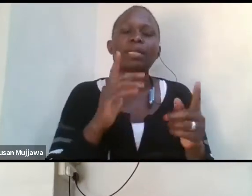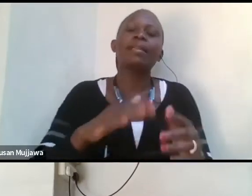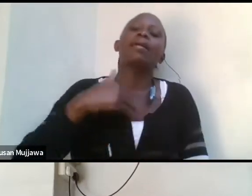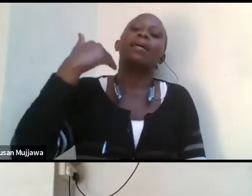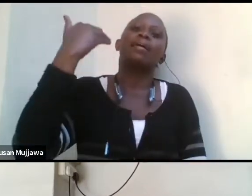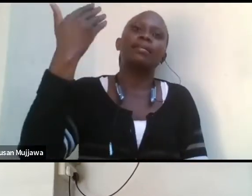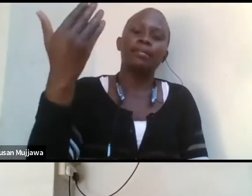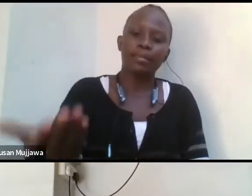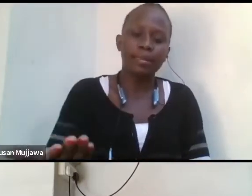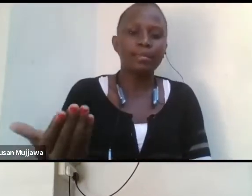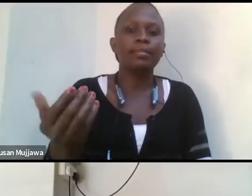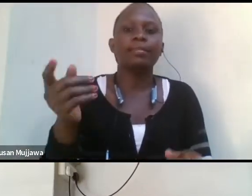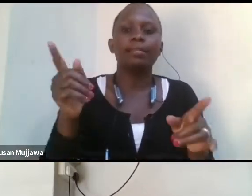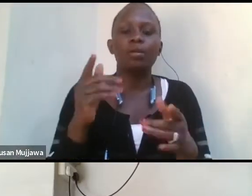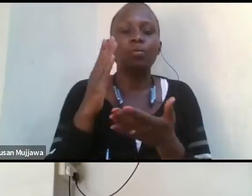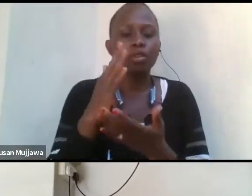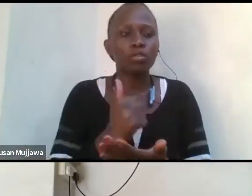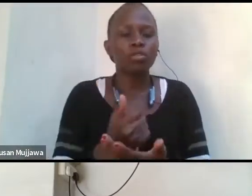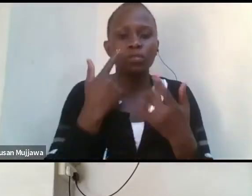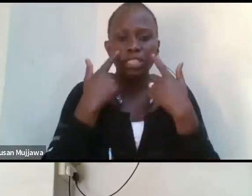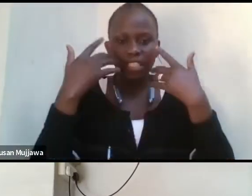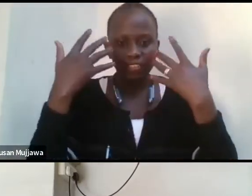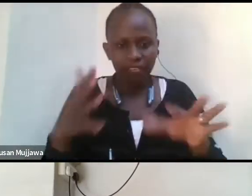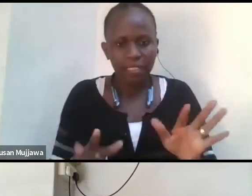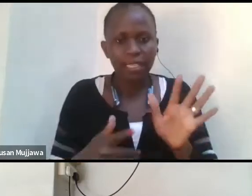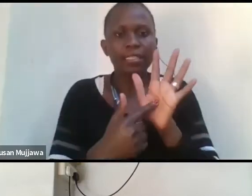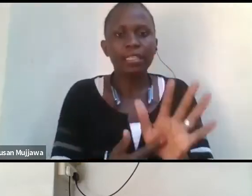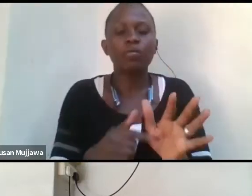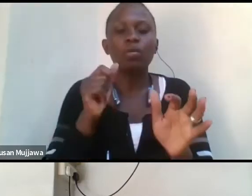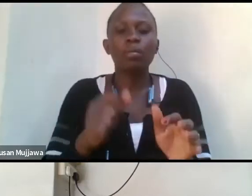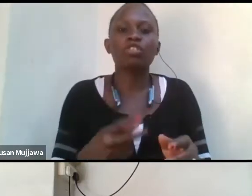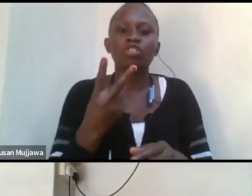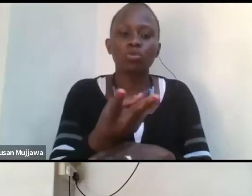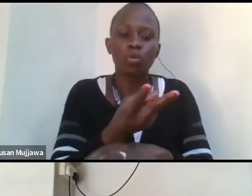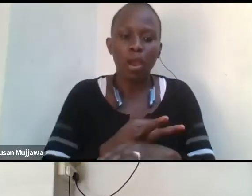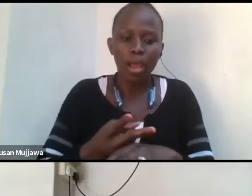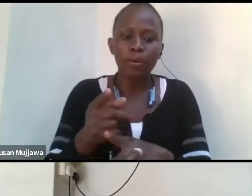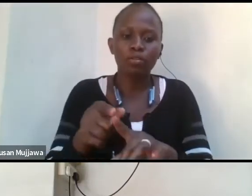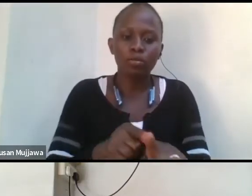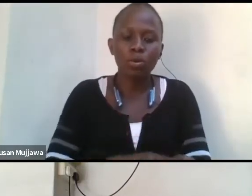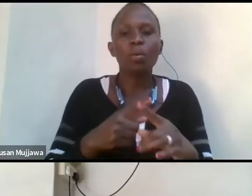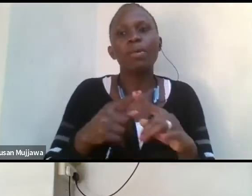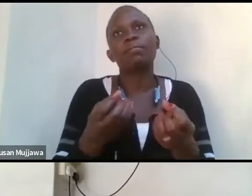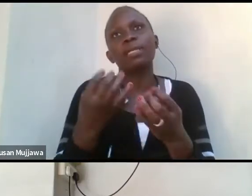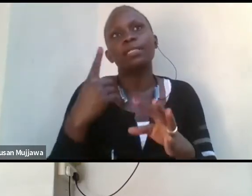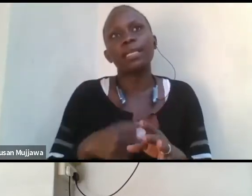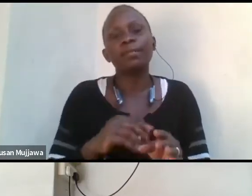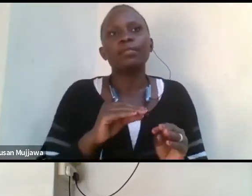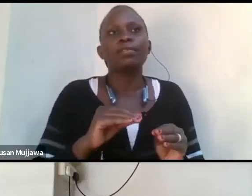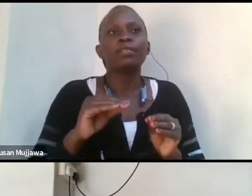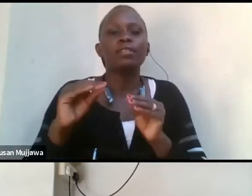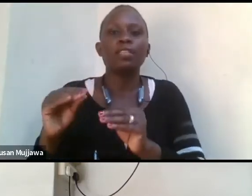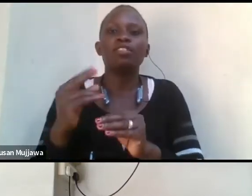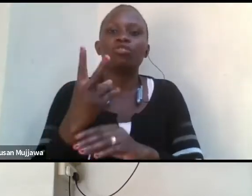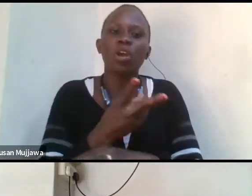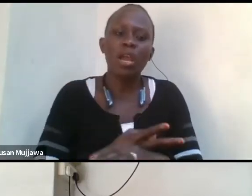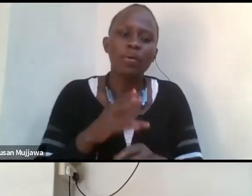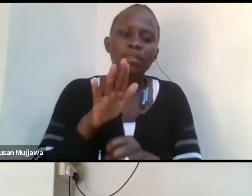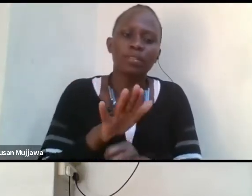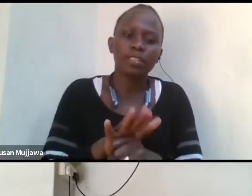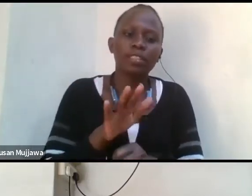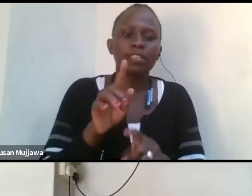that, for example, our session is supposed to be 2 hours long, but we usually get to the 2-hour mark when there's still so much stuff to go through. So what we normally do is that